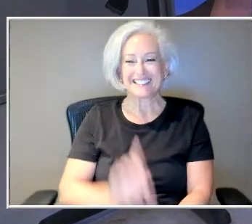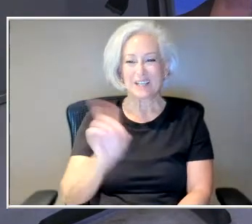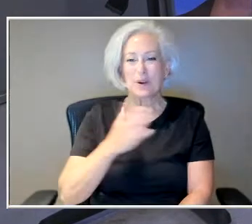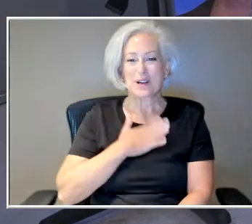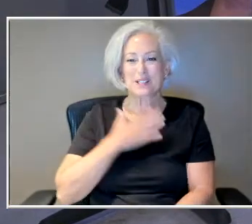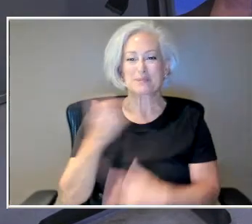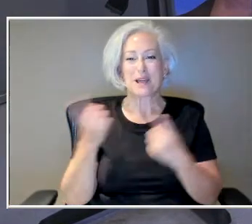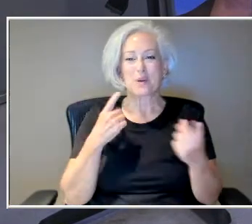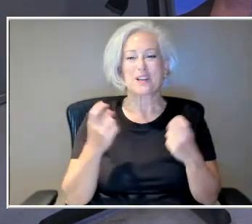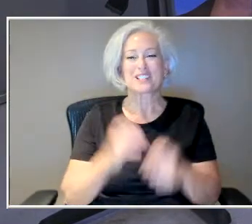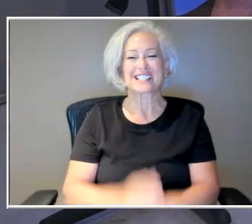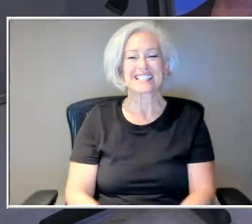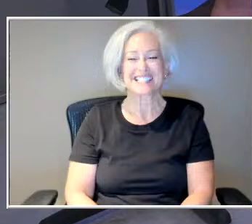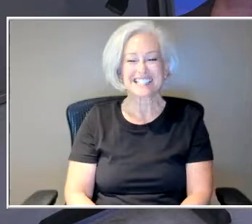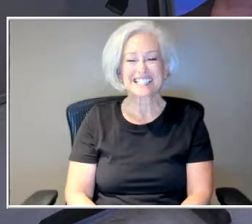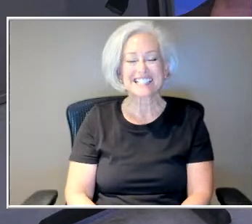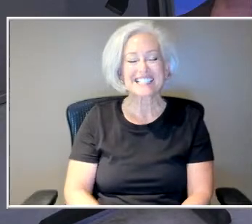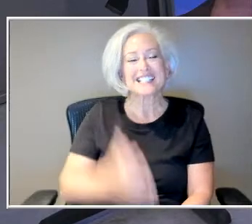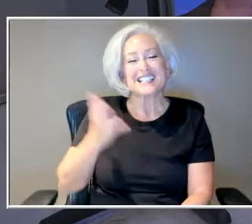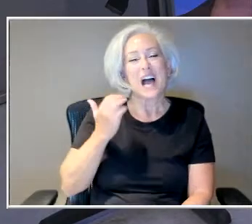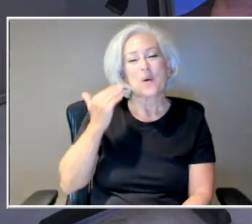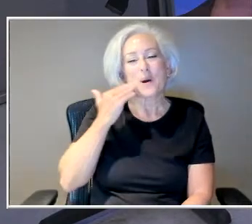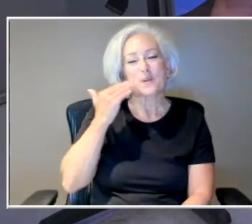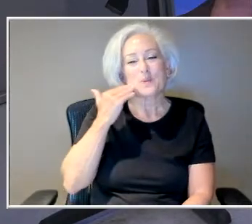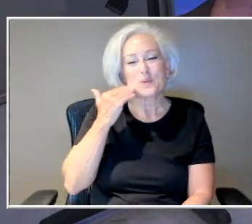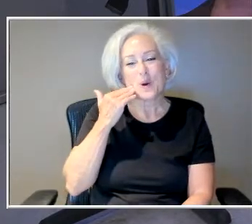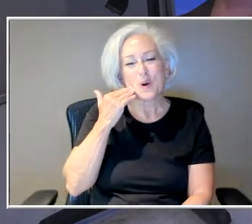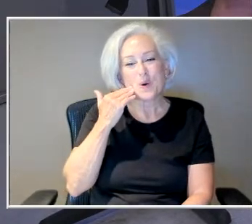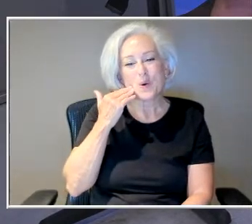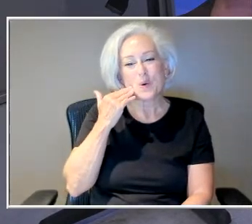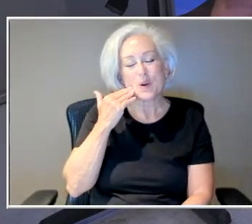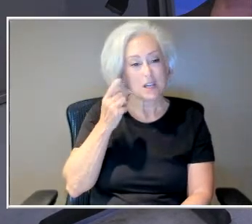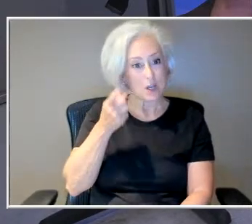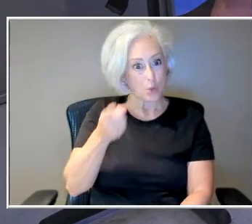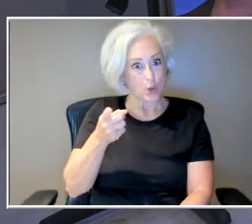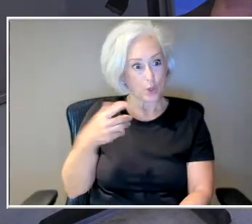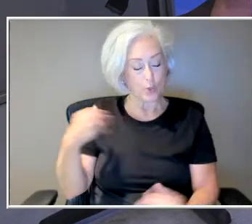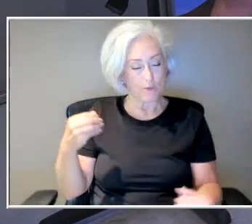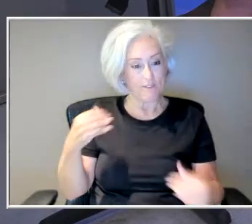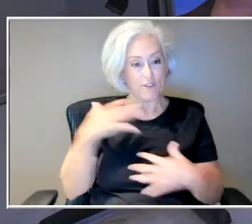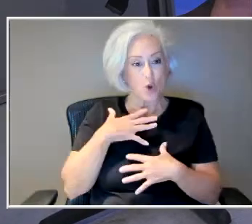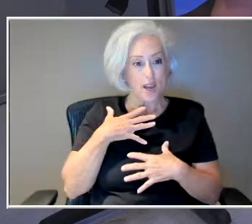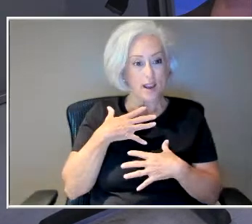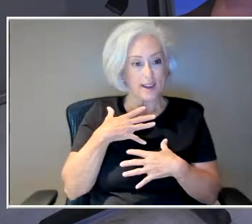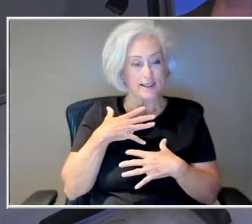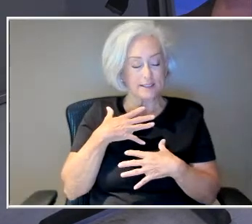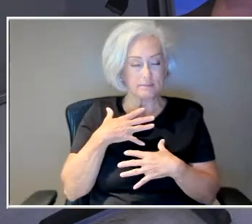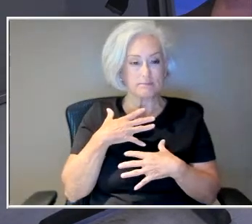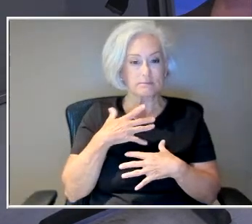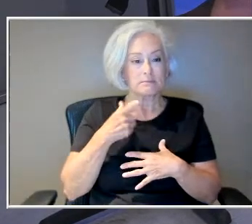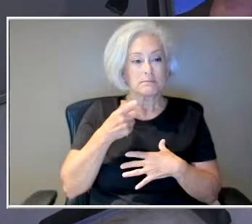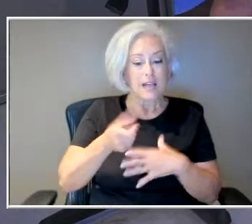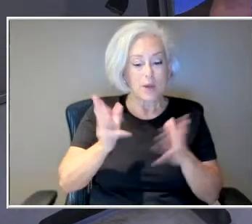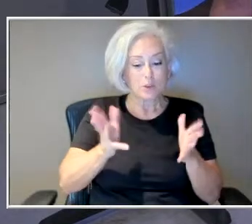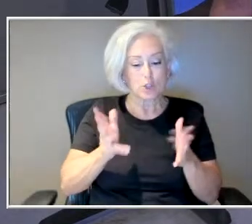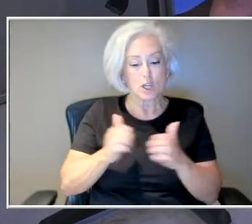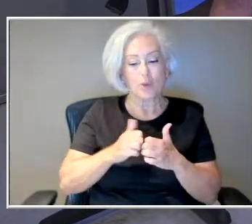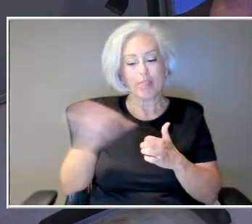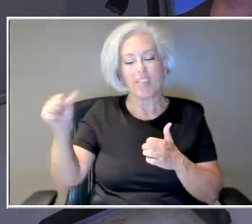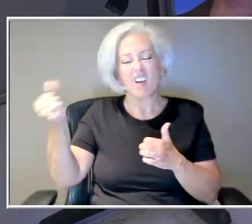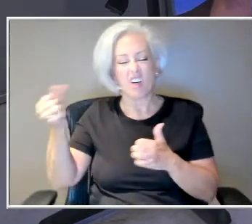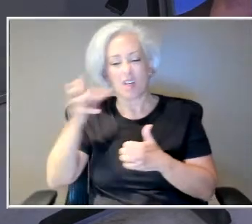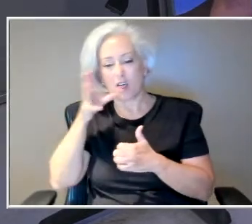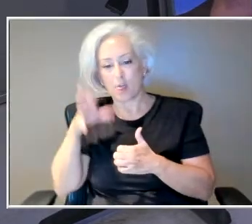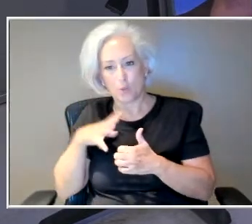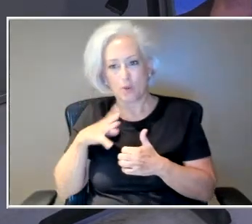Okay, I want to know, were you ever afraid? When I was speaking with this woman this day, she said she's not